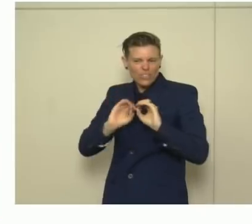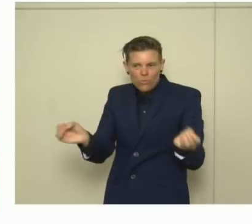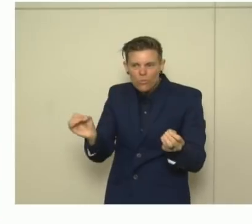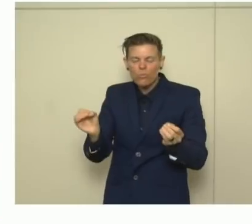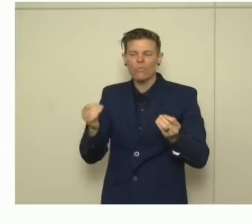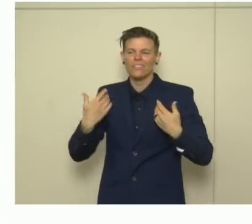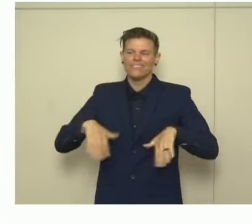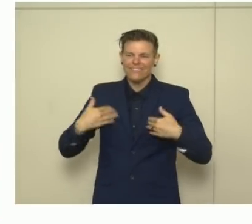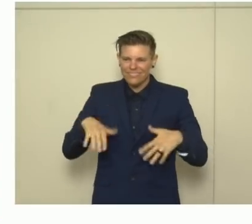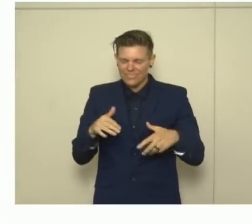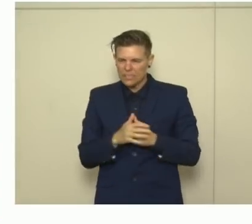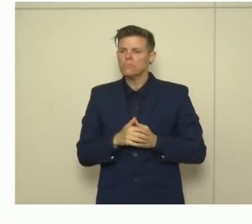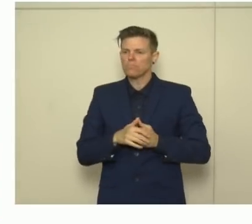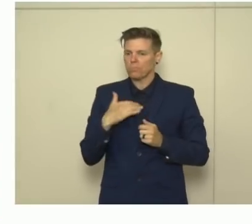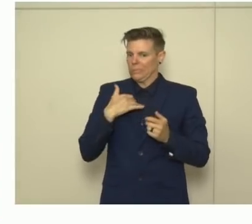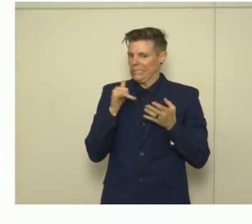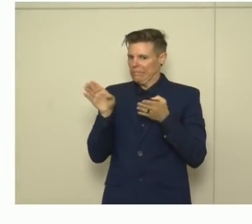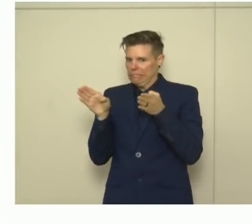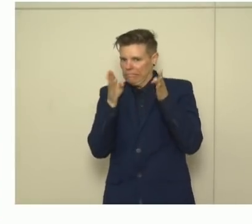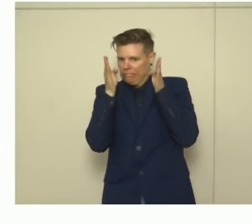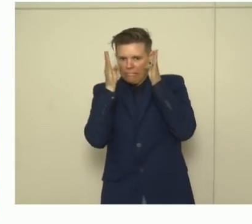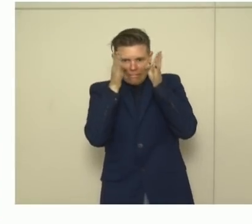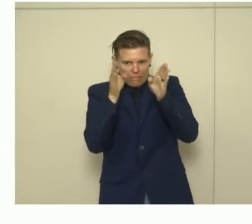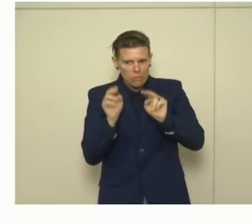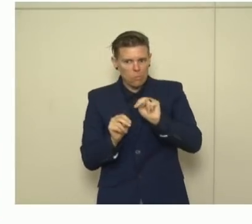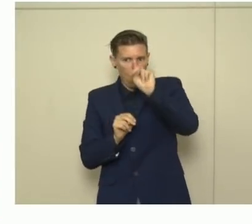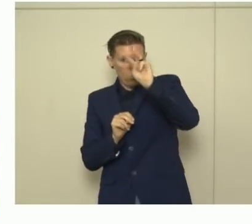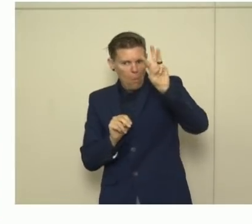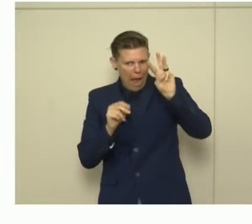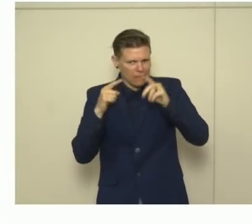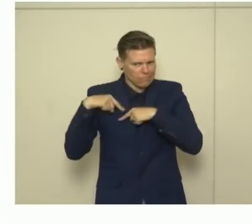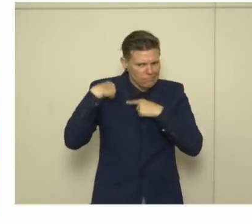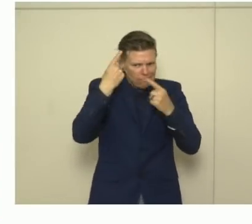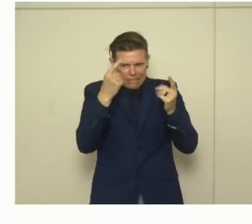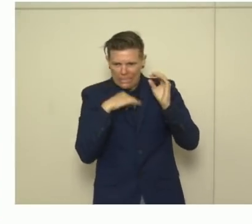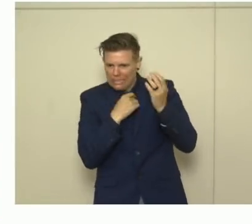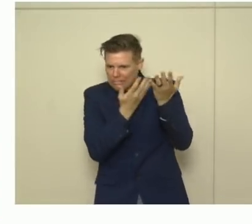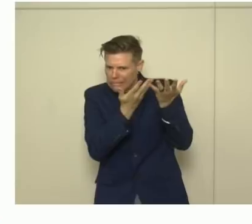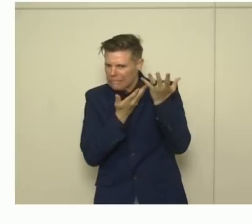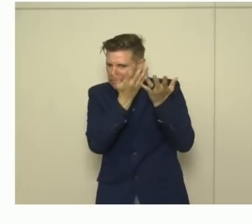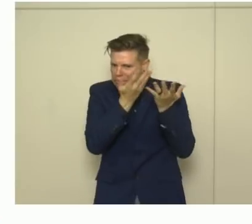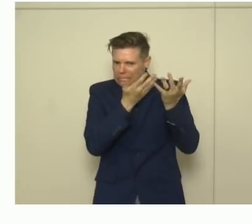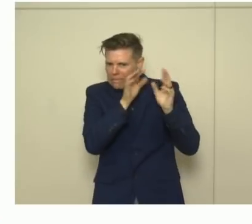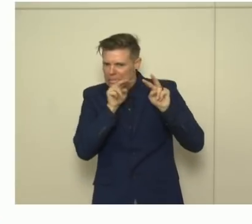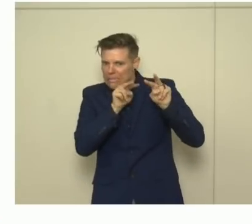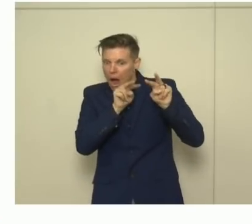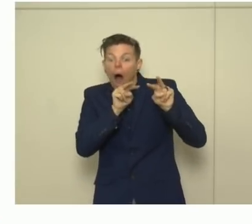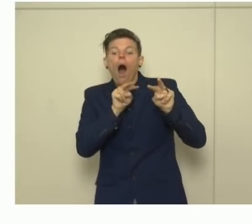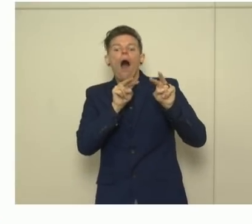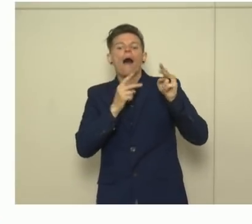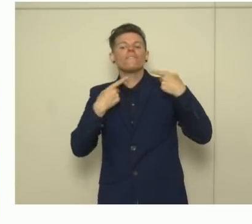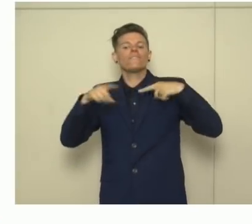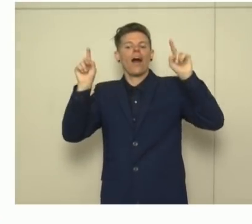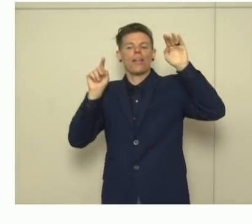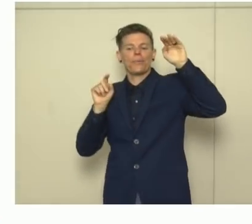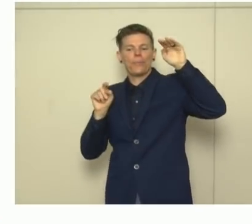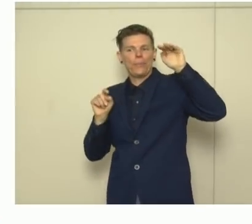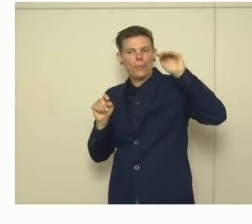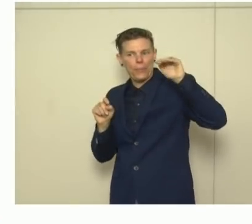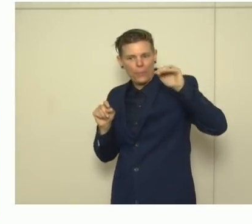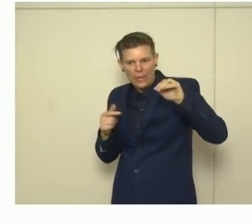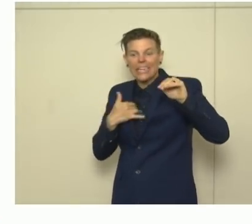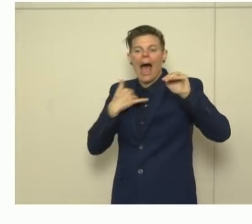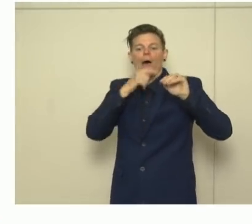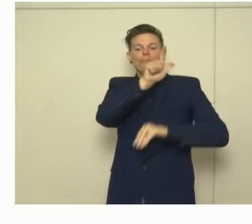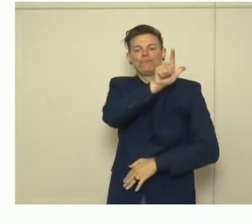northwest part of the state for many, many months, and things have really cooled off there. And now notice that the southeastern part of the state is starting to